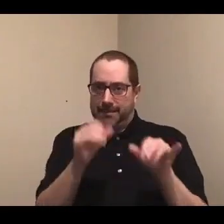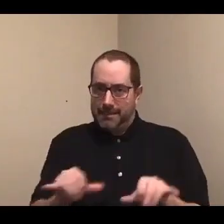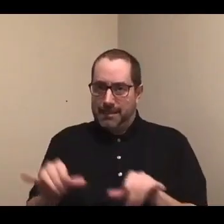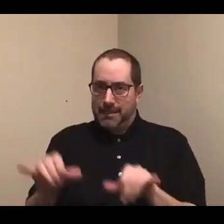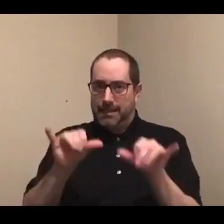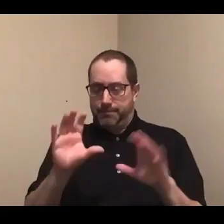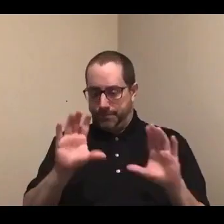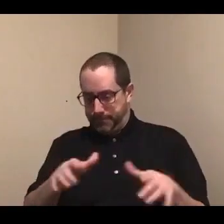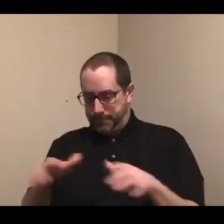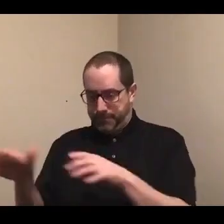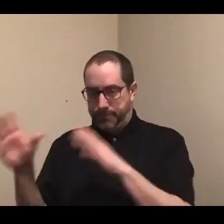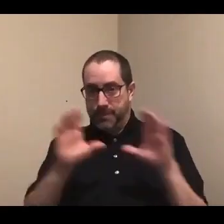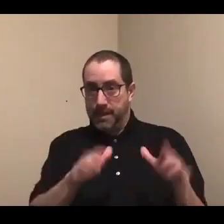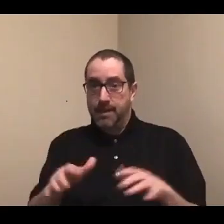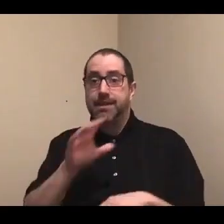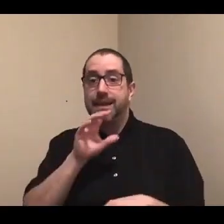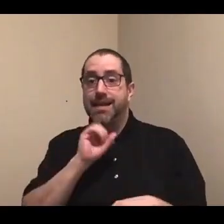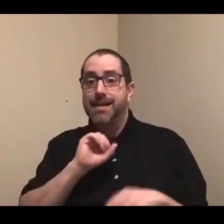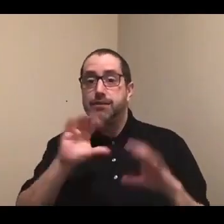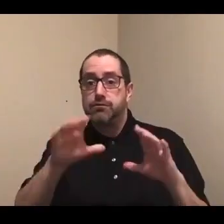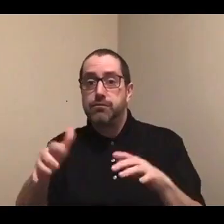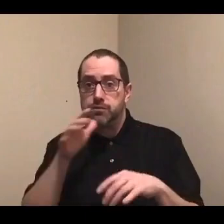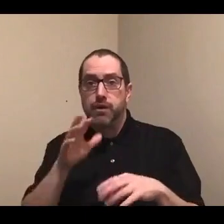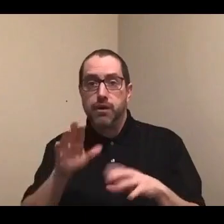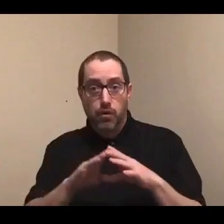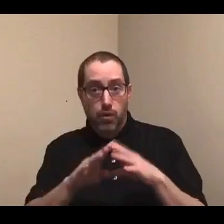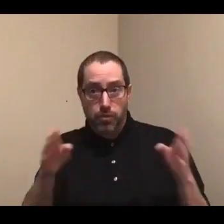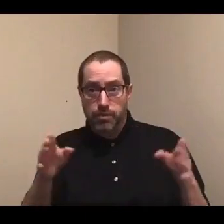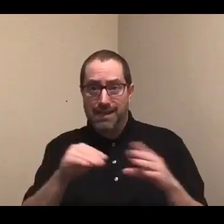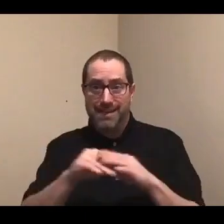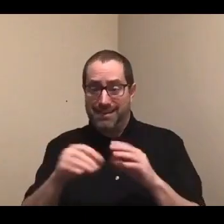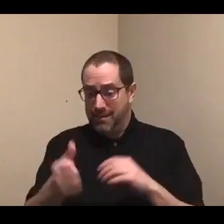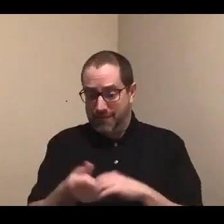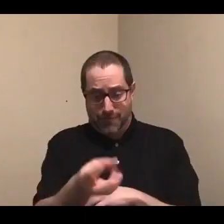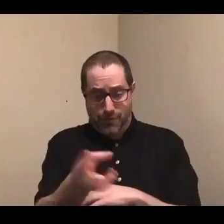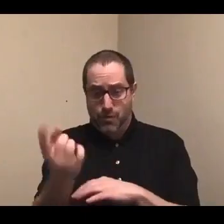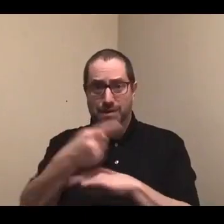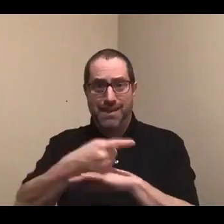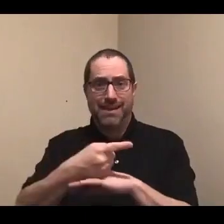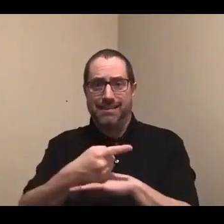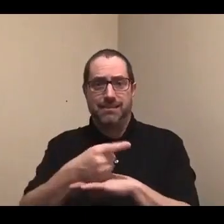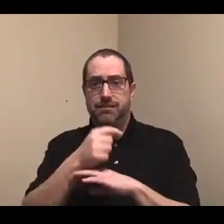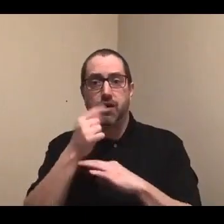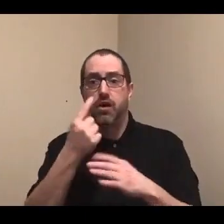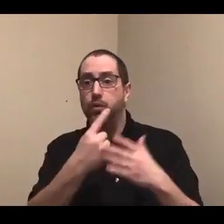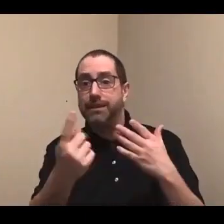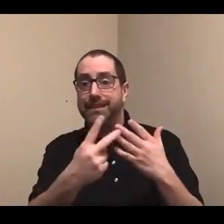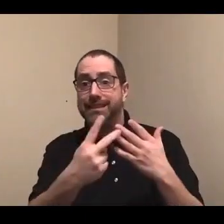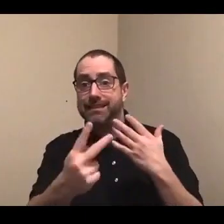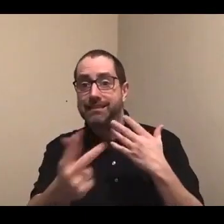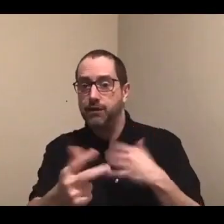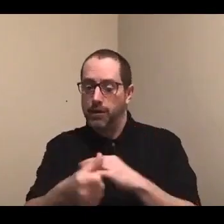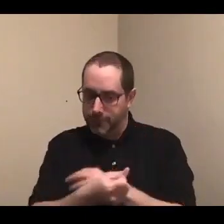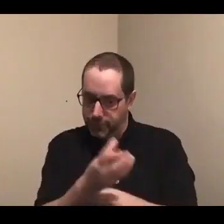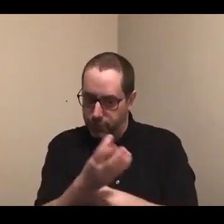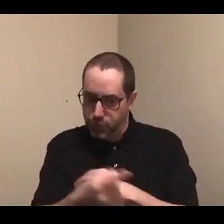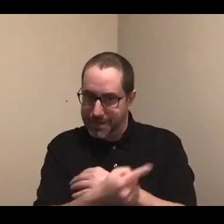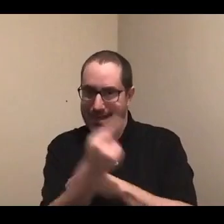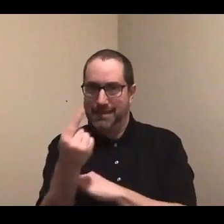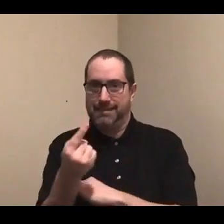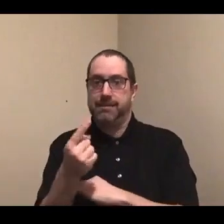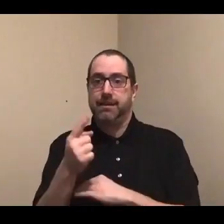in days, not weeks, to be able to open that up. So it should be only a matter of a few days to be able to get to that 50 and